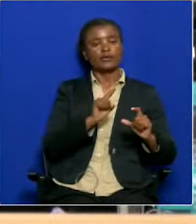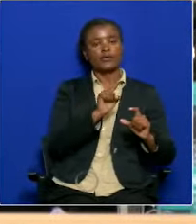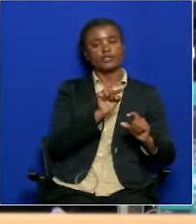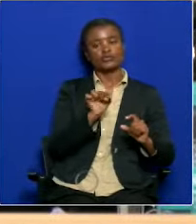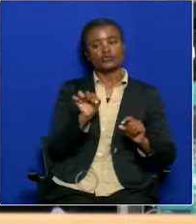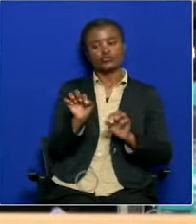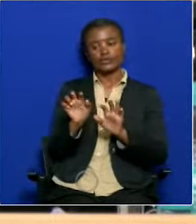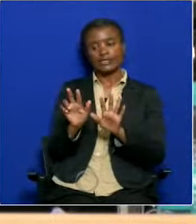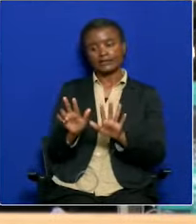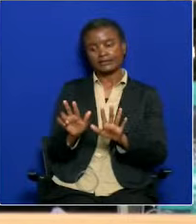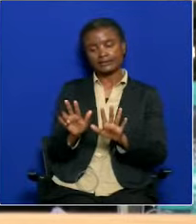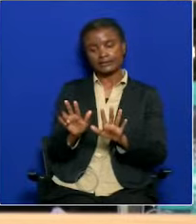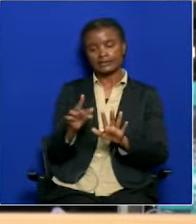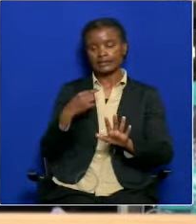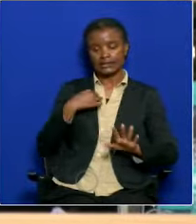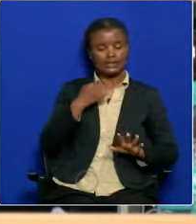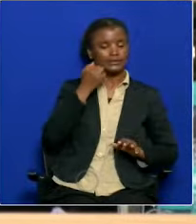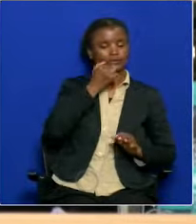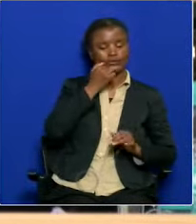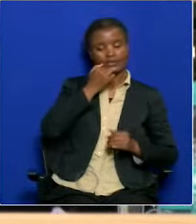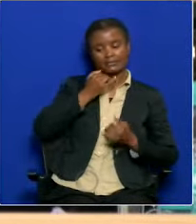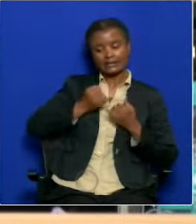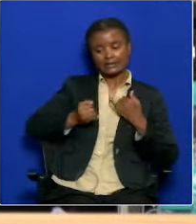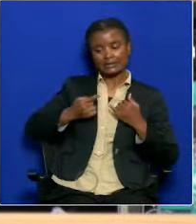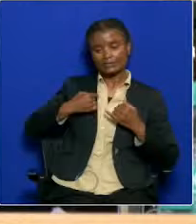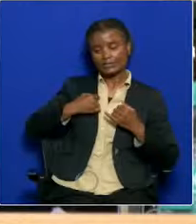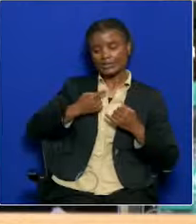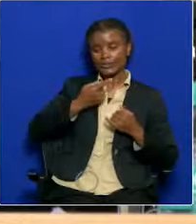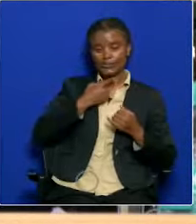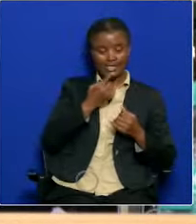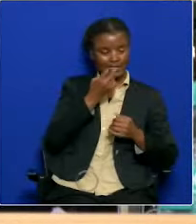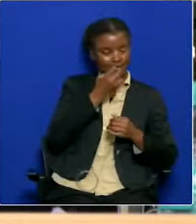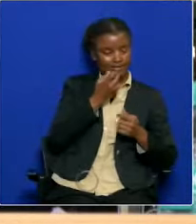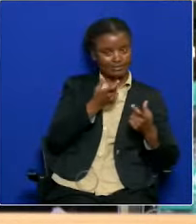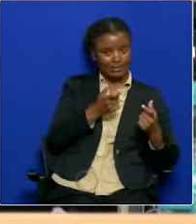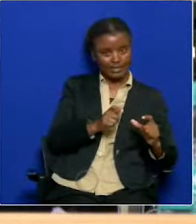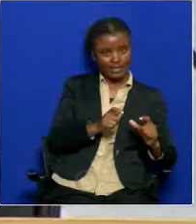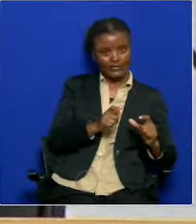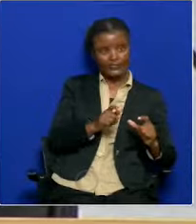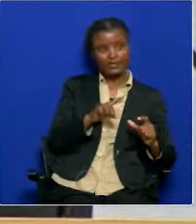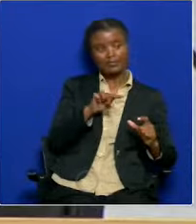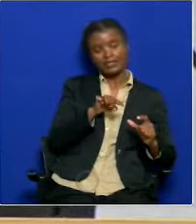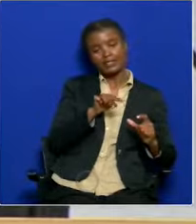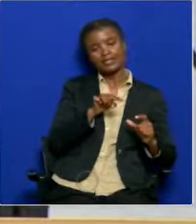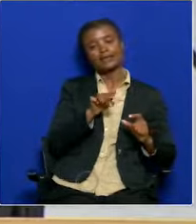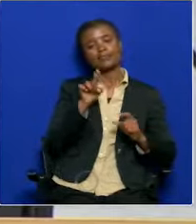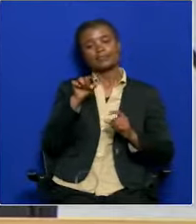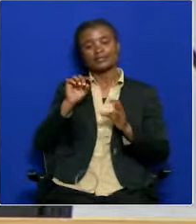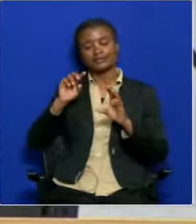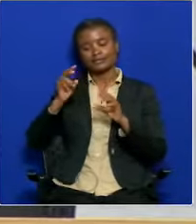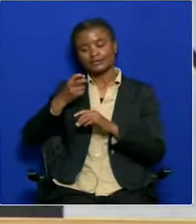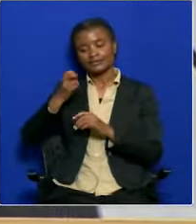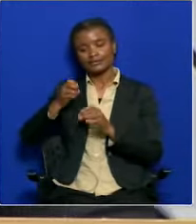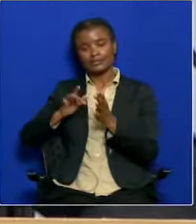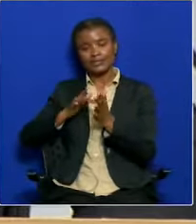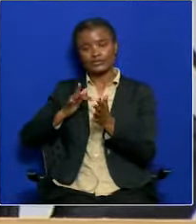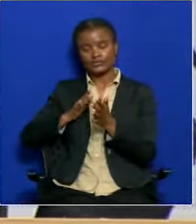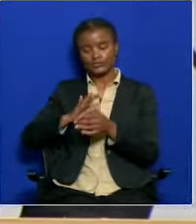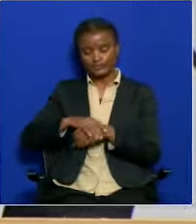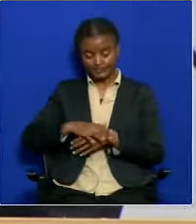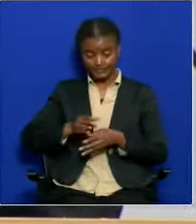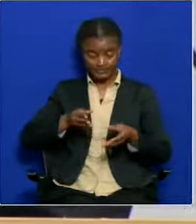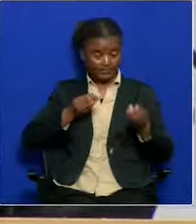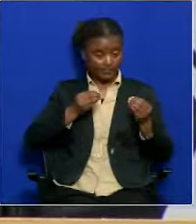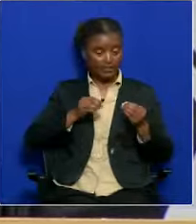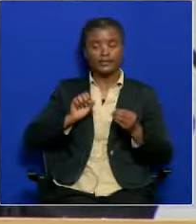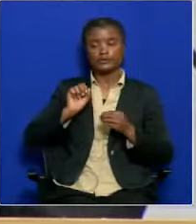it's me. I went to the paragraph instead of a page. I'm there. Okay. You'll see when you